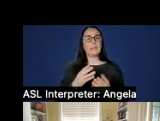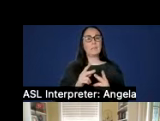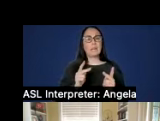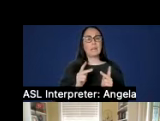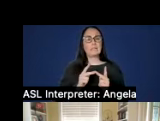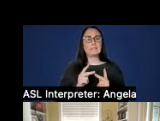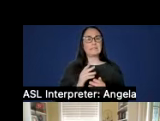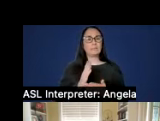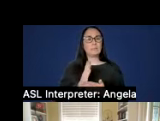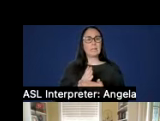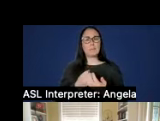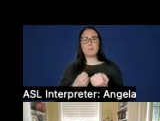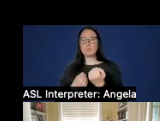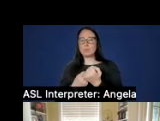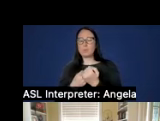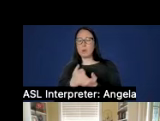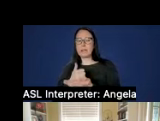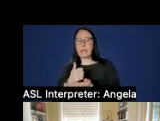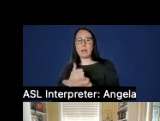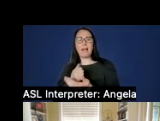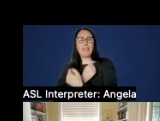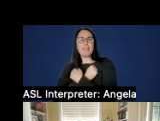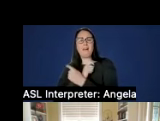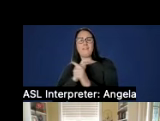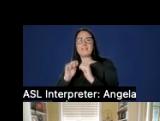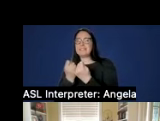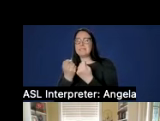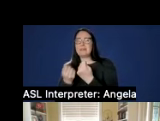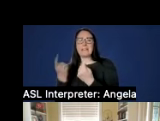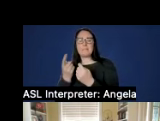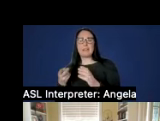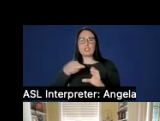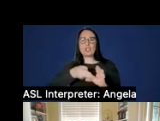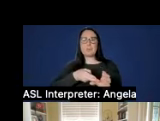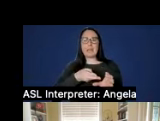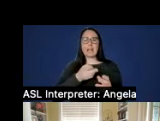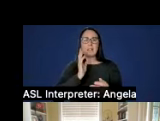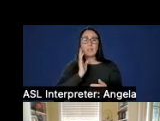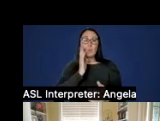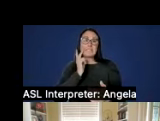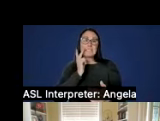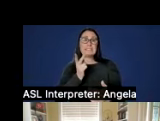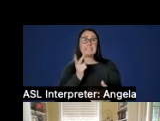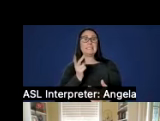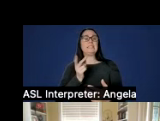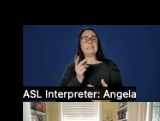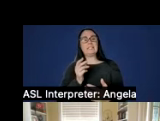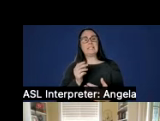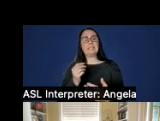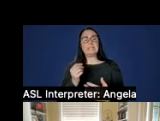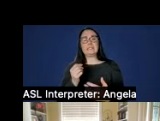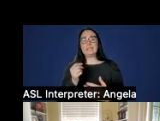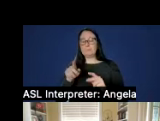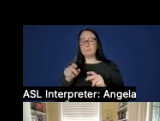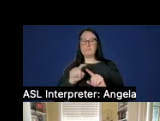our team. I love anyone that's able to jump on with us. So you might see MUSAC kind of, different staff jumping on and off